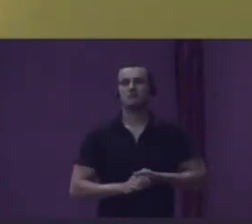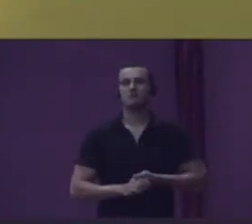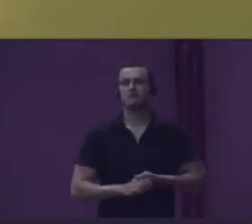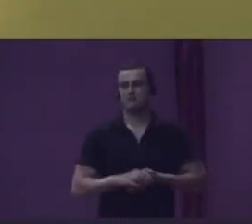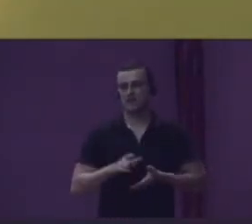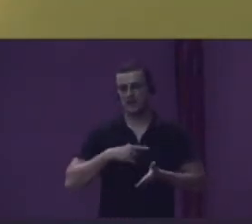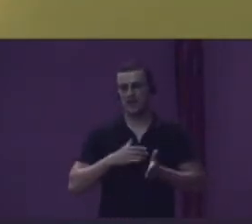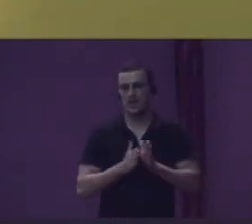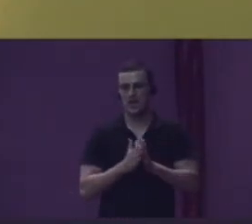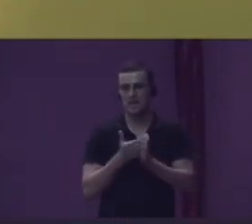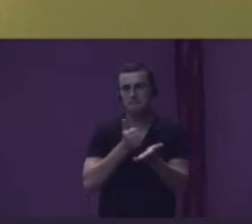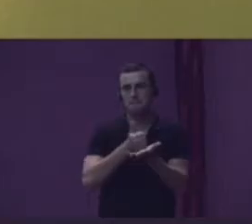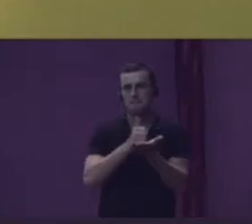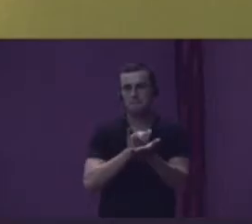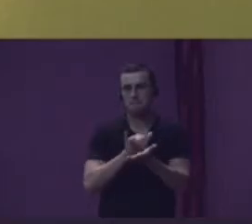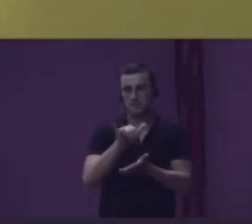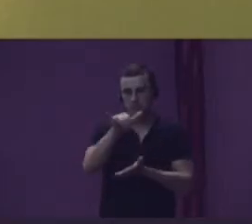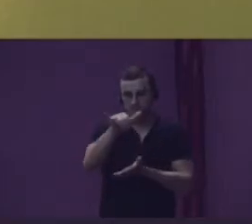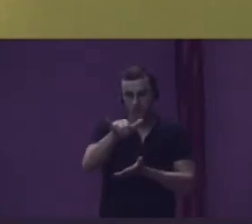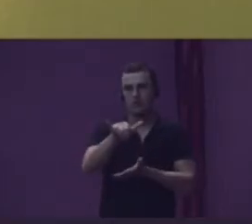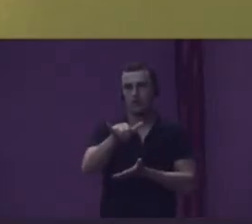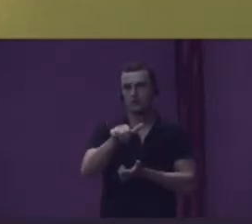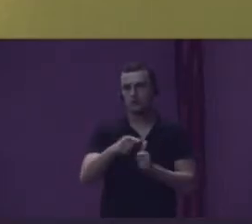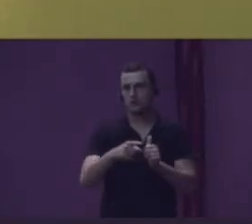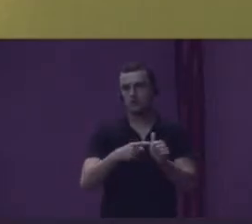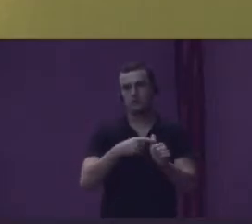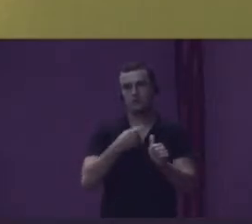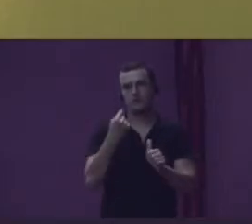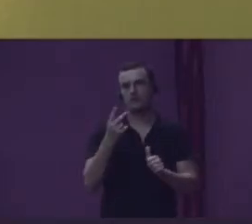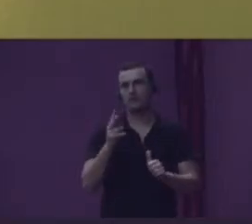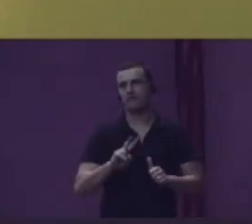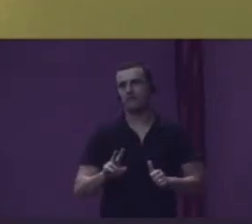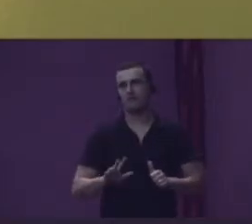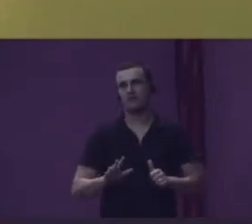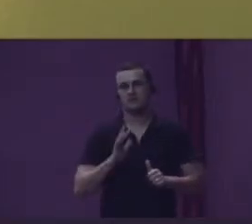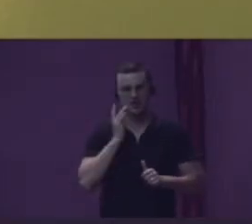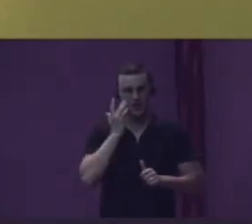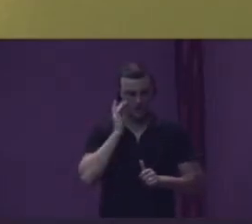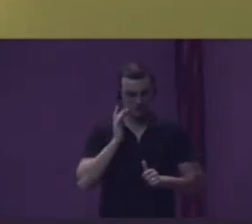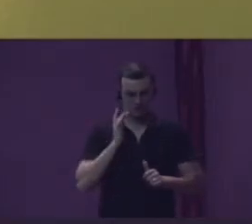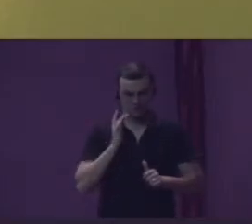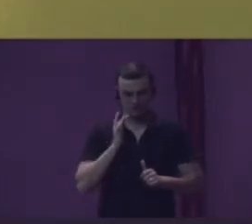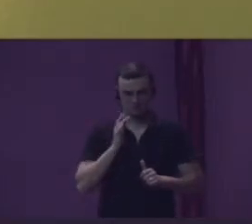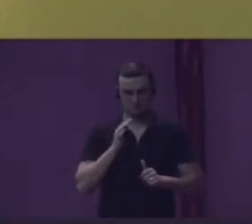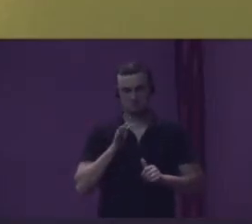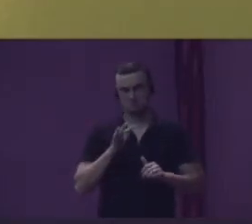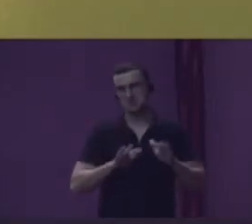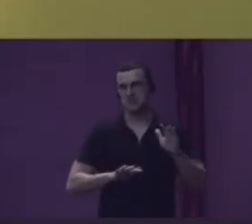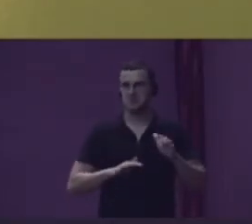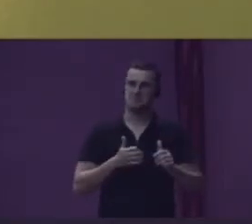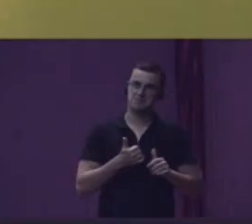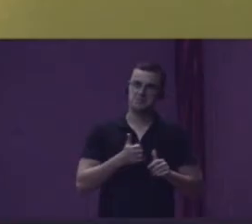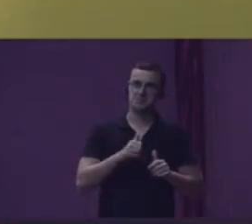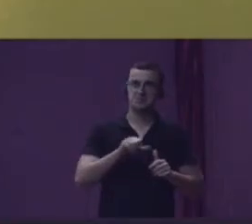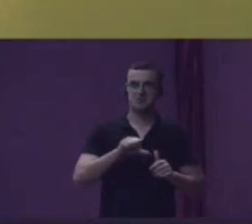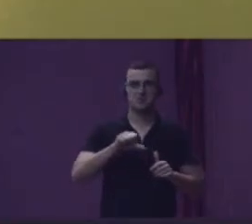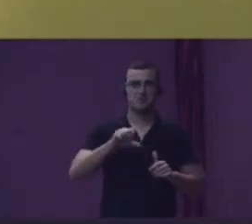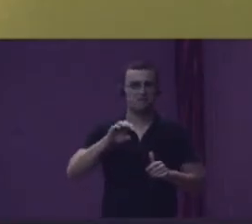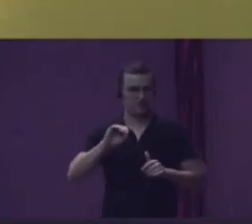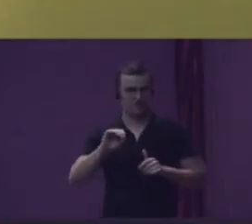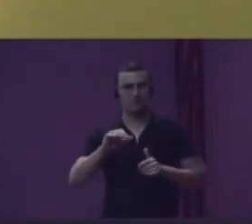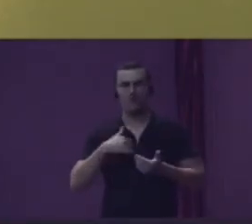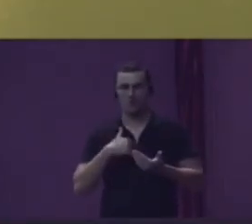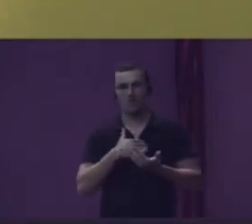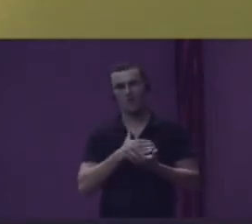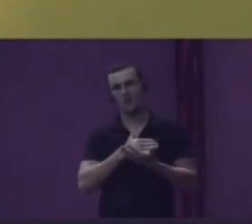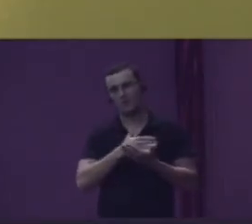family. I don't know, in the early 90s, I think. And since then, I have filled a few passports, and now I